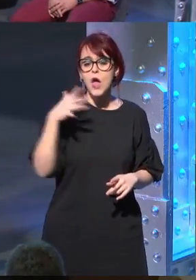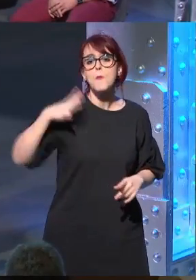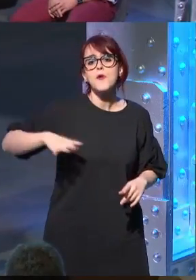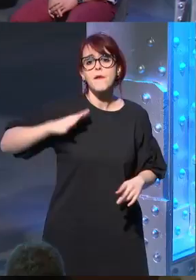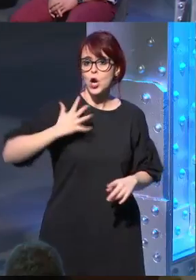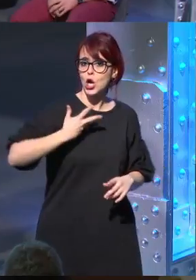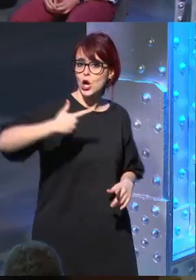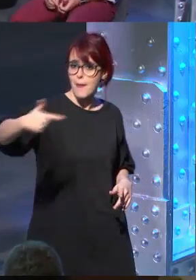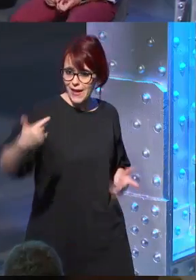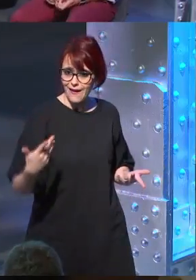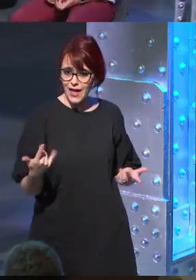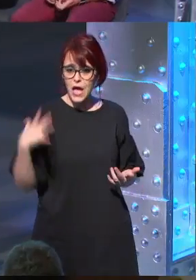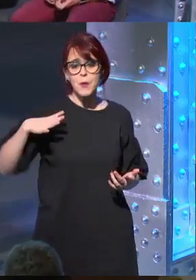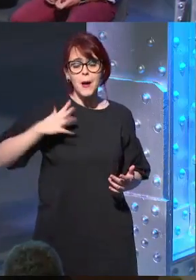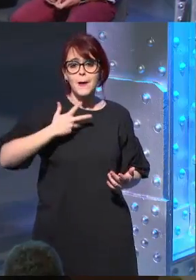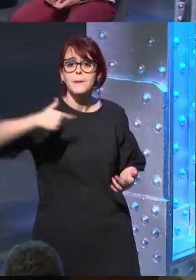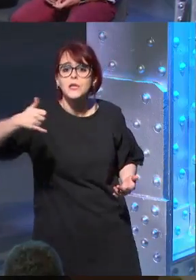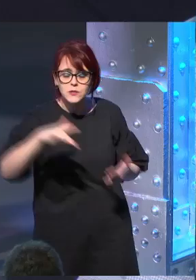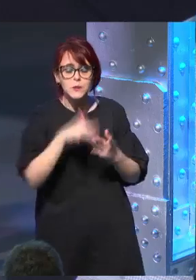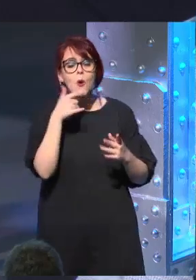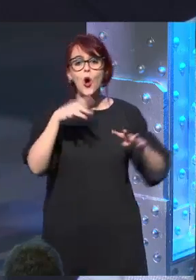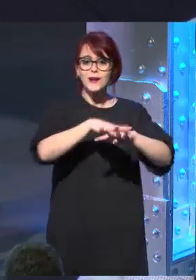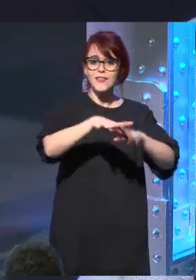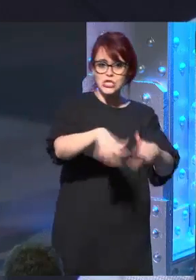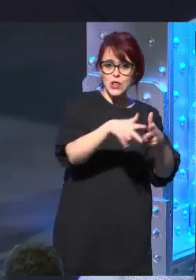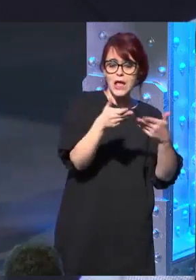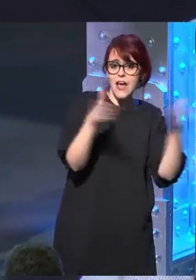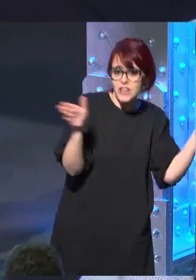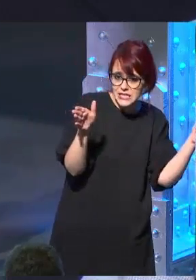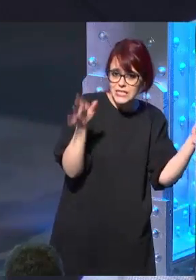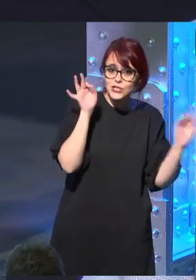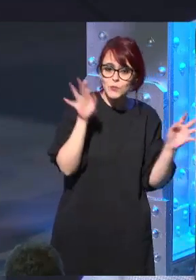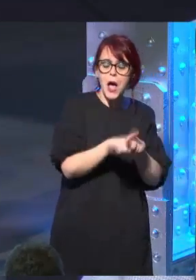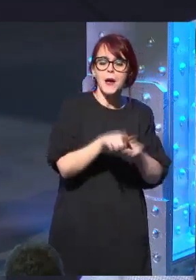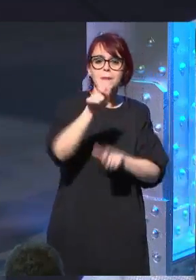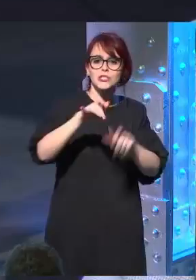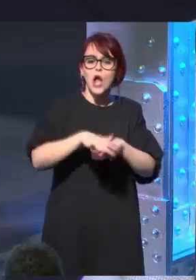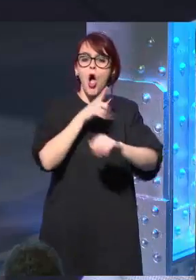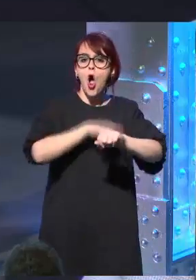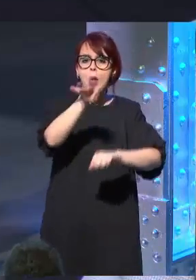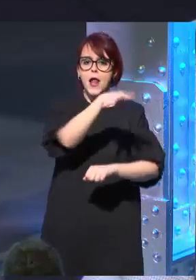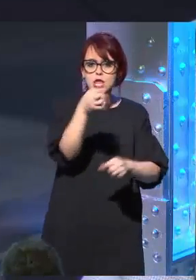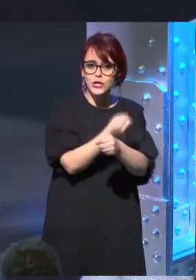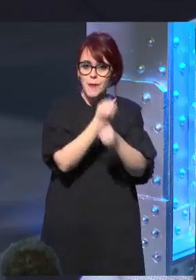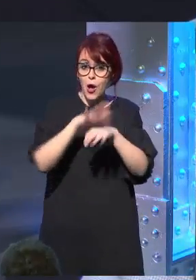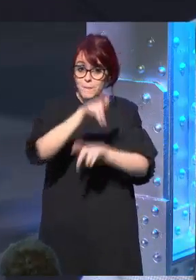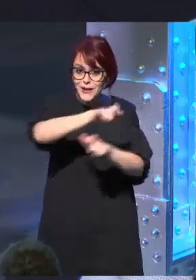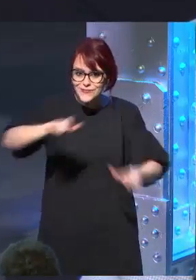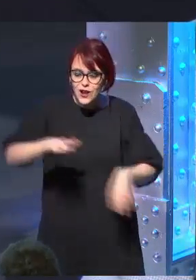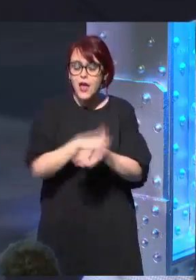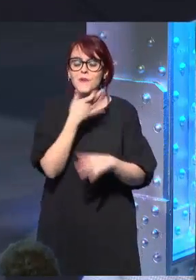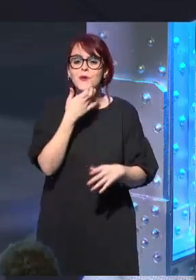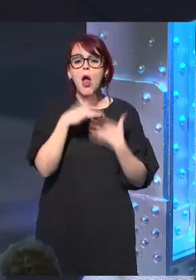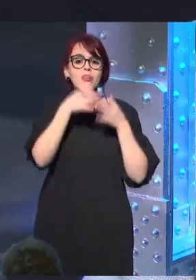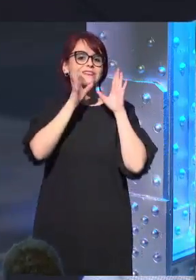the UK that was called pleaserobme.com, and they extracted open information from